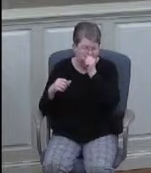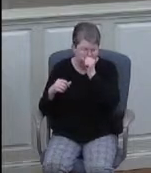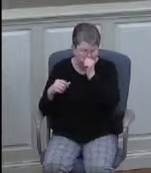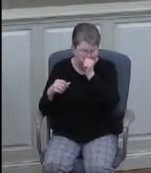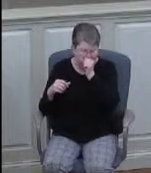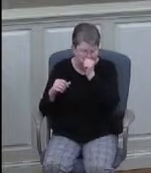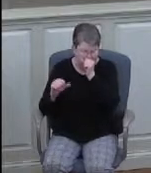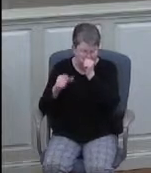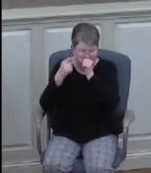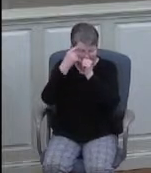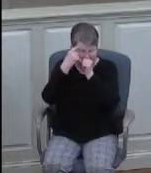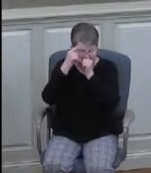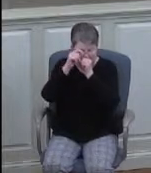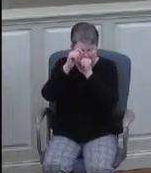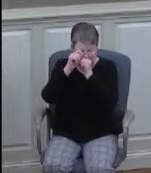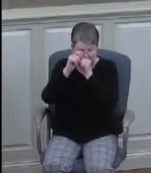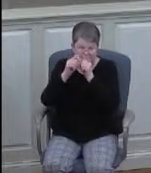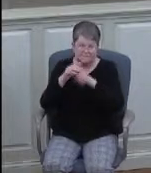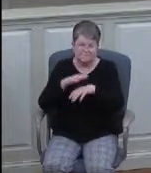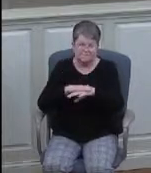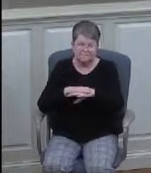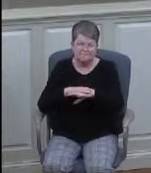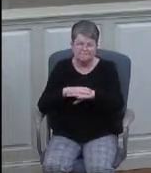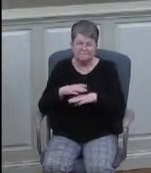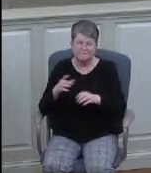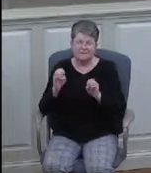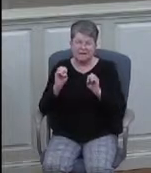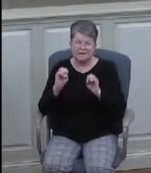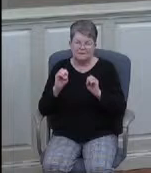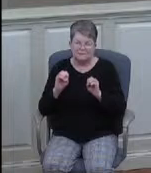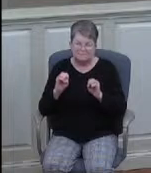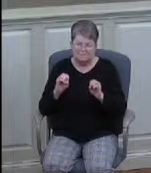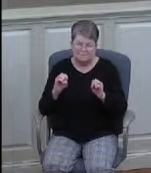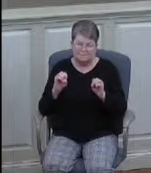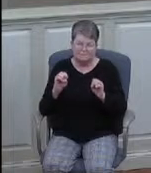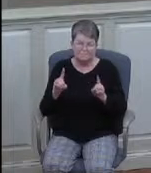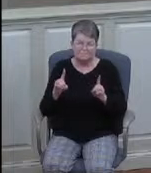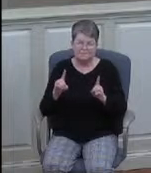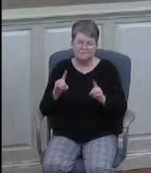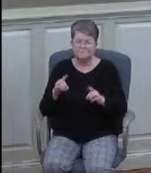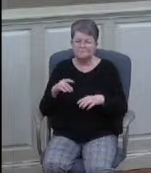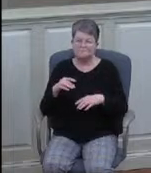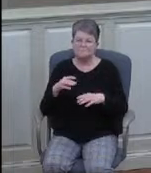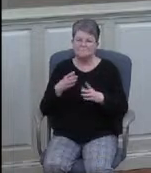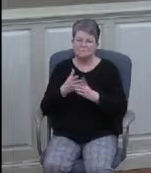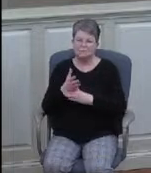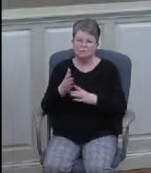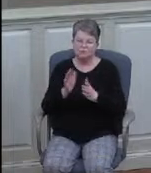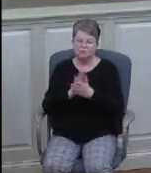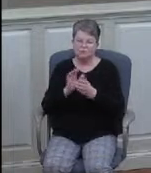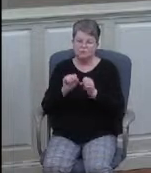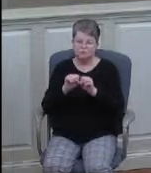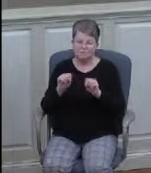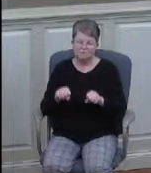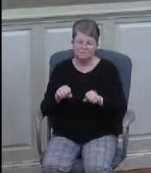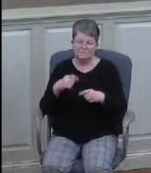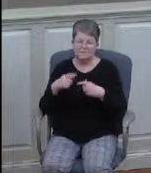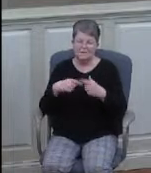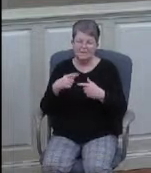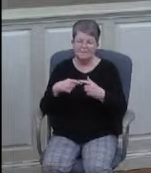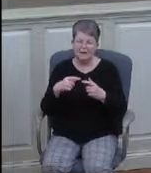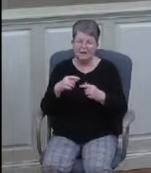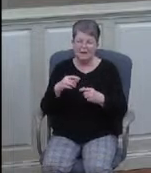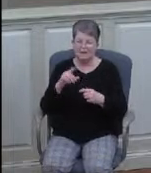on. Yes, it could be things like, you know, educating, going out to the school systems, educating them about